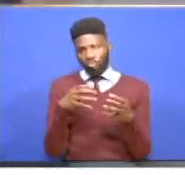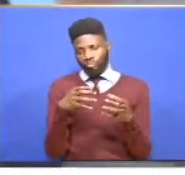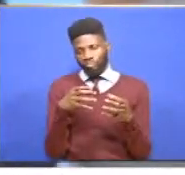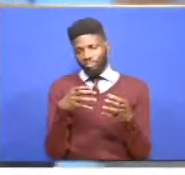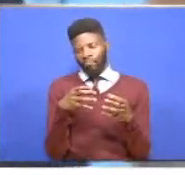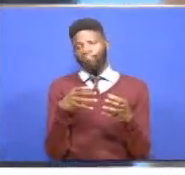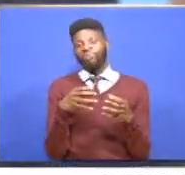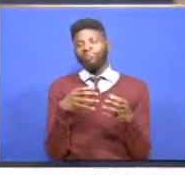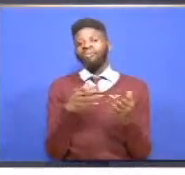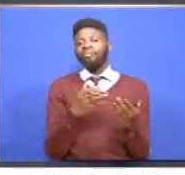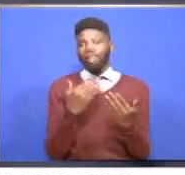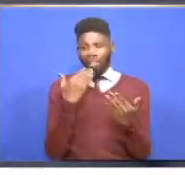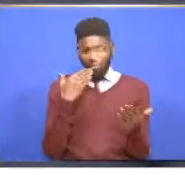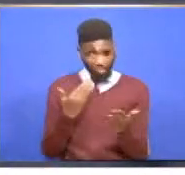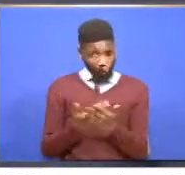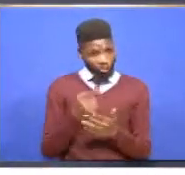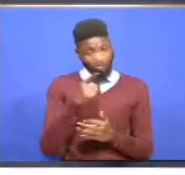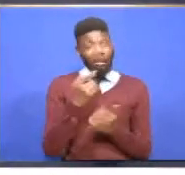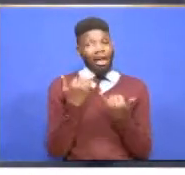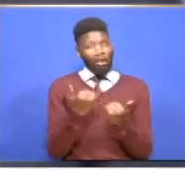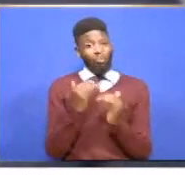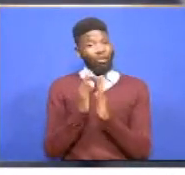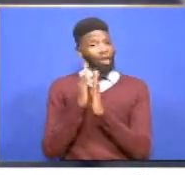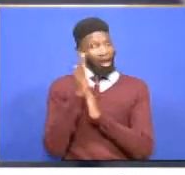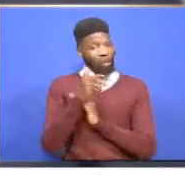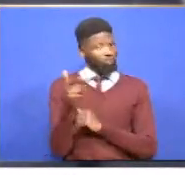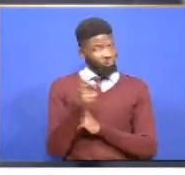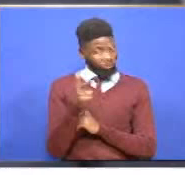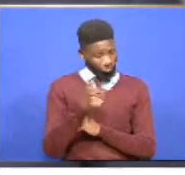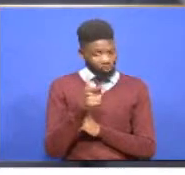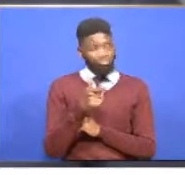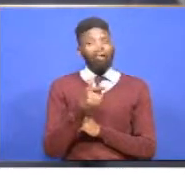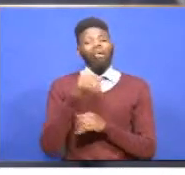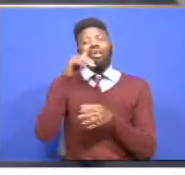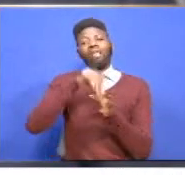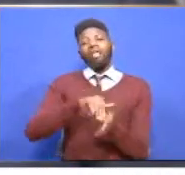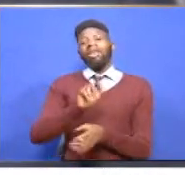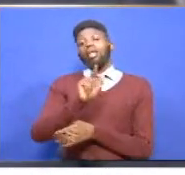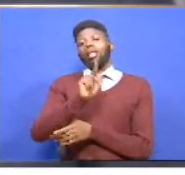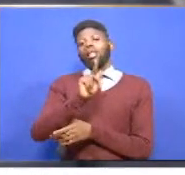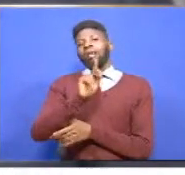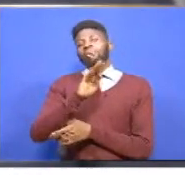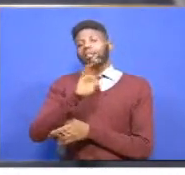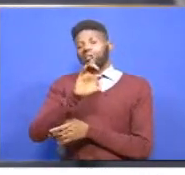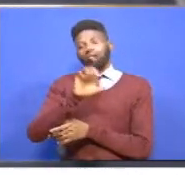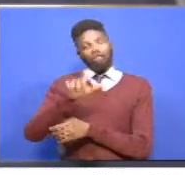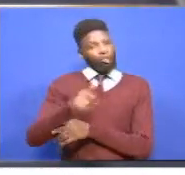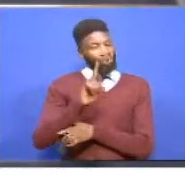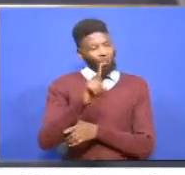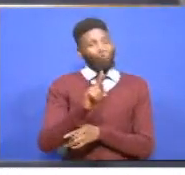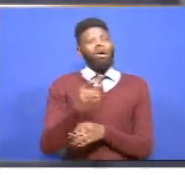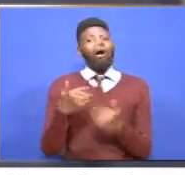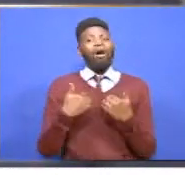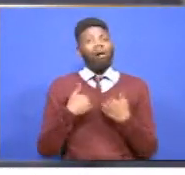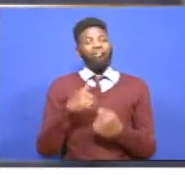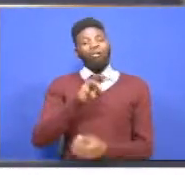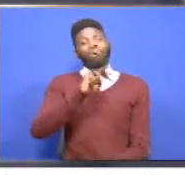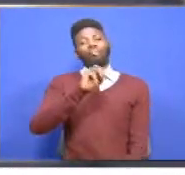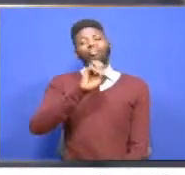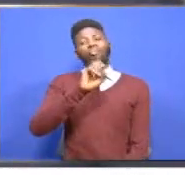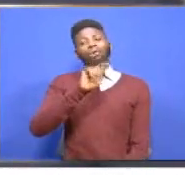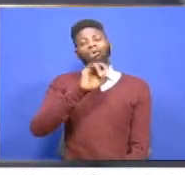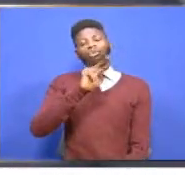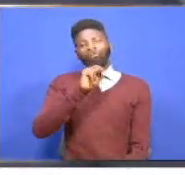Thank you very much. You're live on KBC Channel 1. It is a very big motion, you know, speaking in terms of pages.